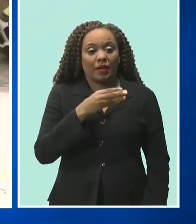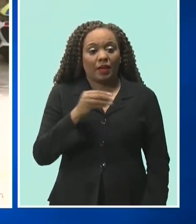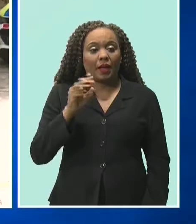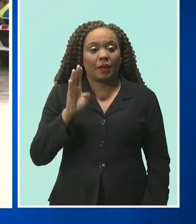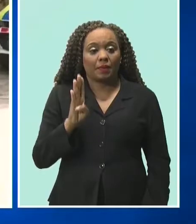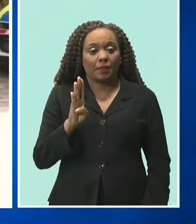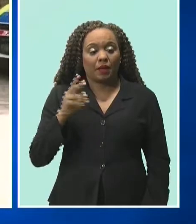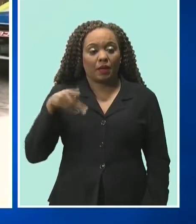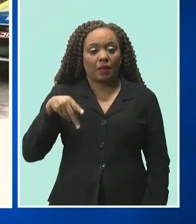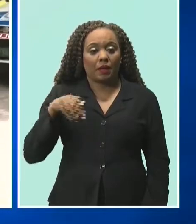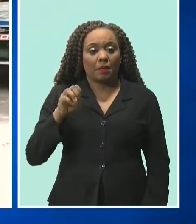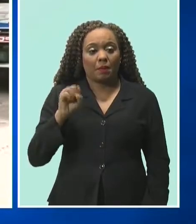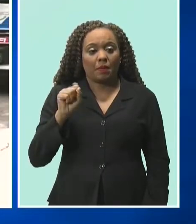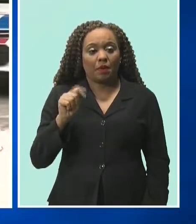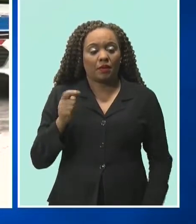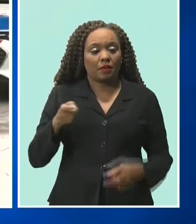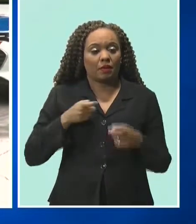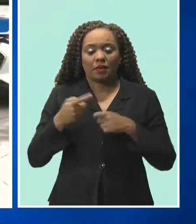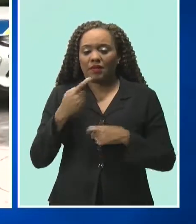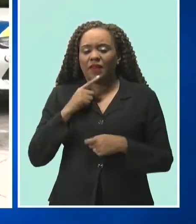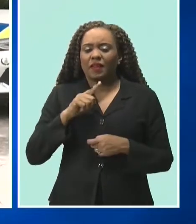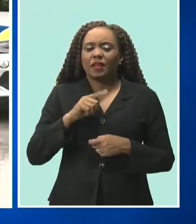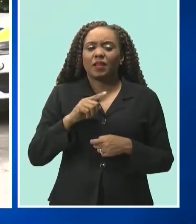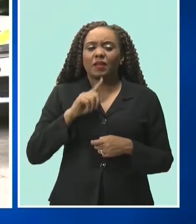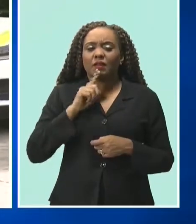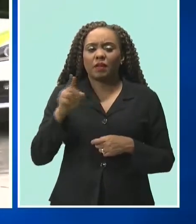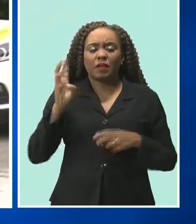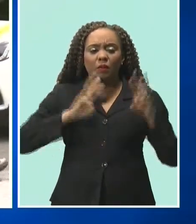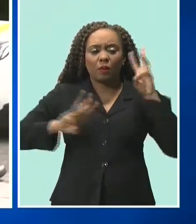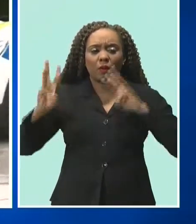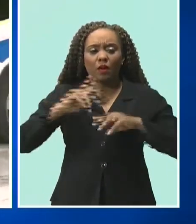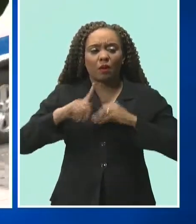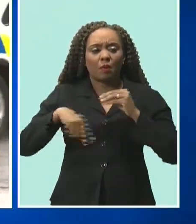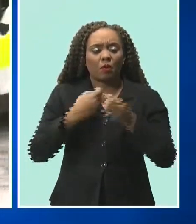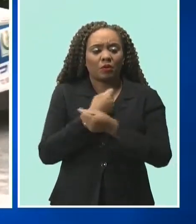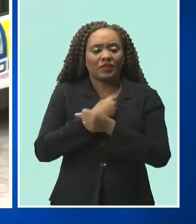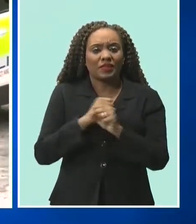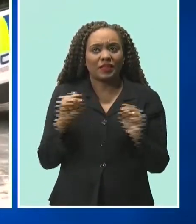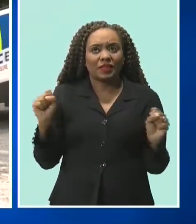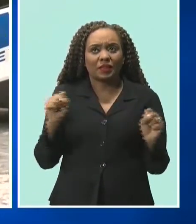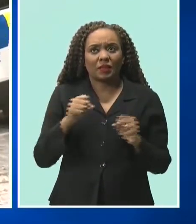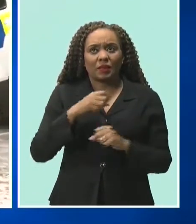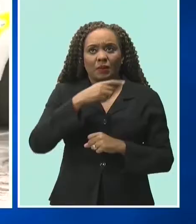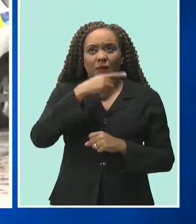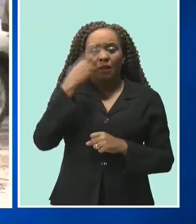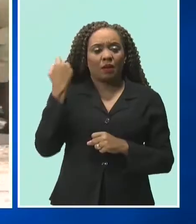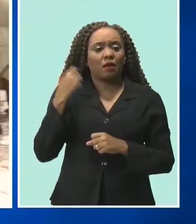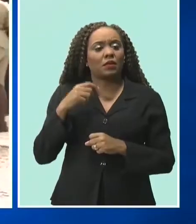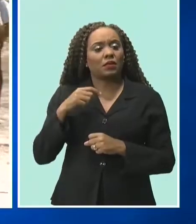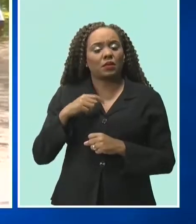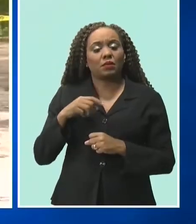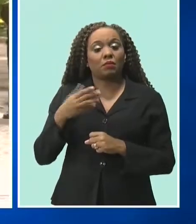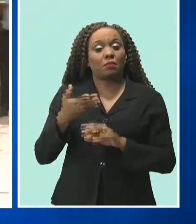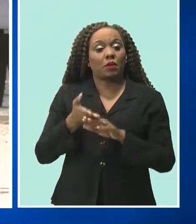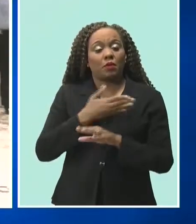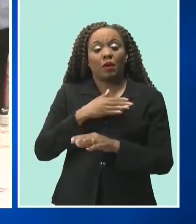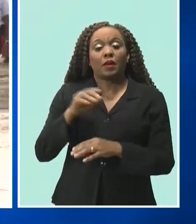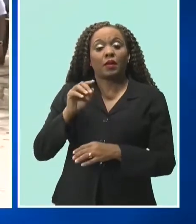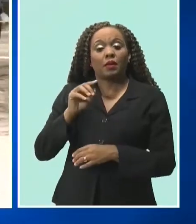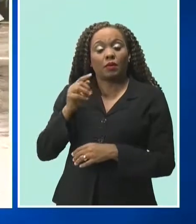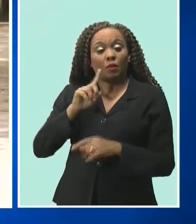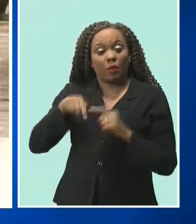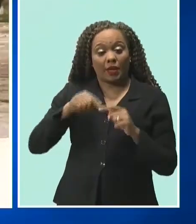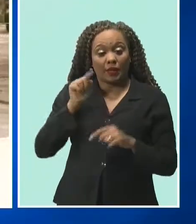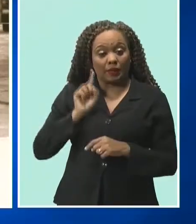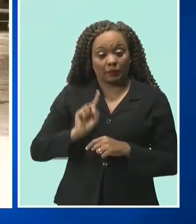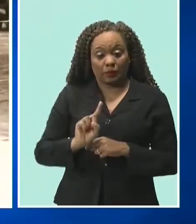initially expressed concern about the safety of his workers when he encountered the alleged suspect on the compounds of the old Bishop's